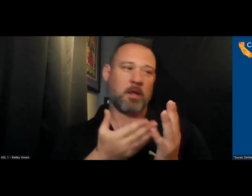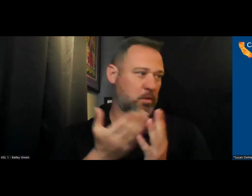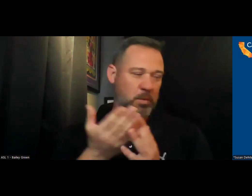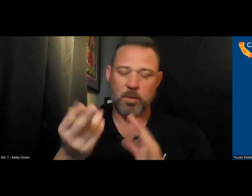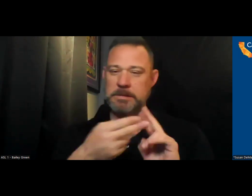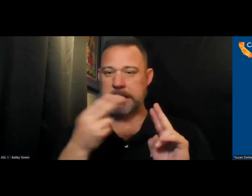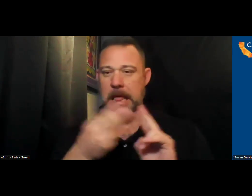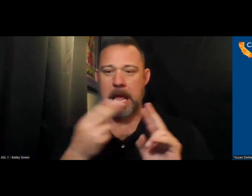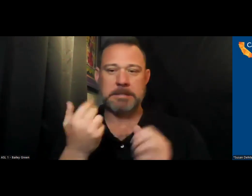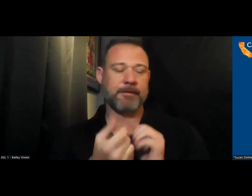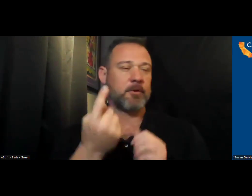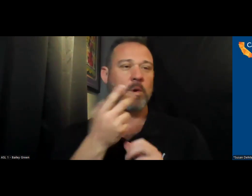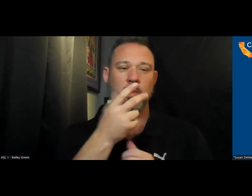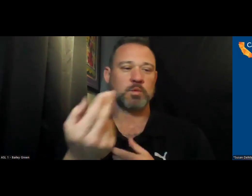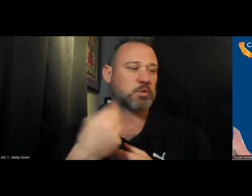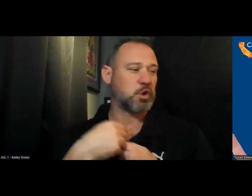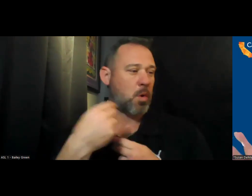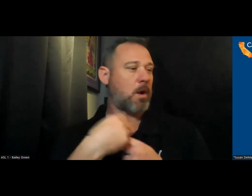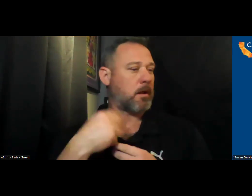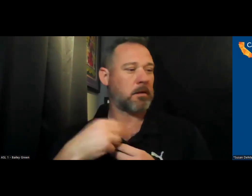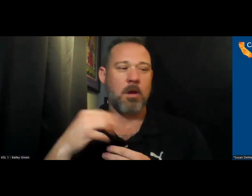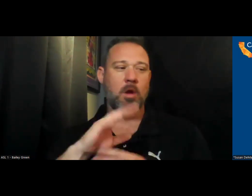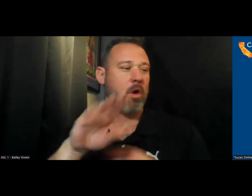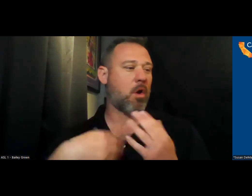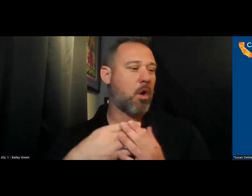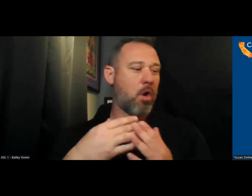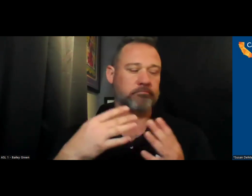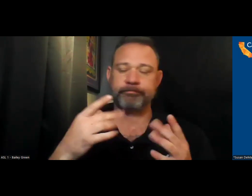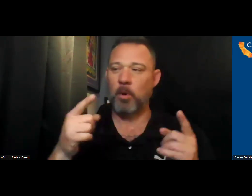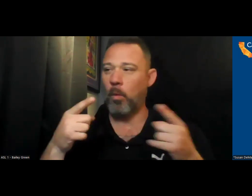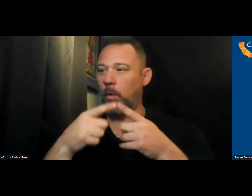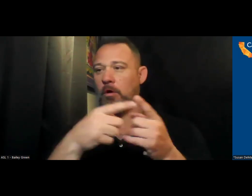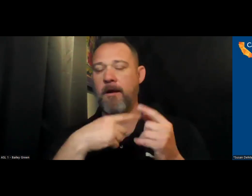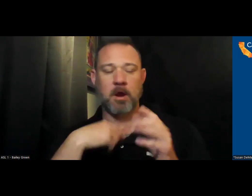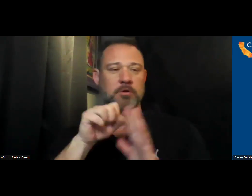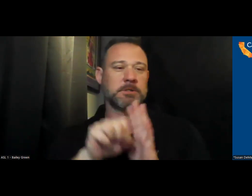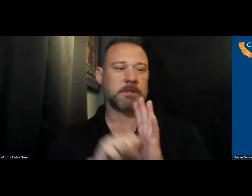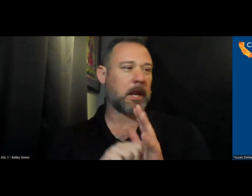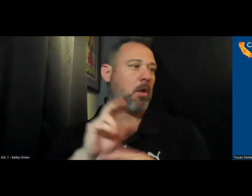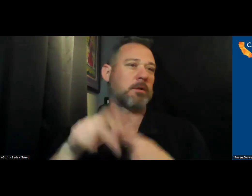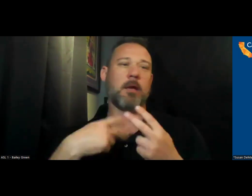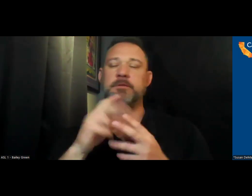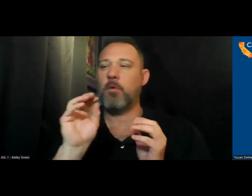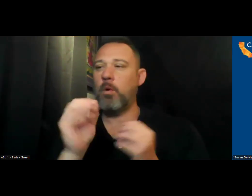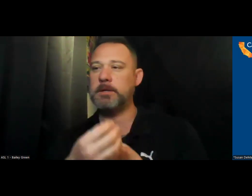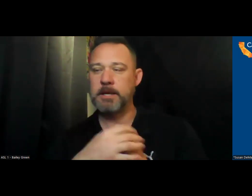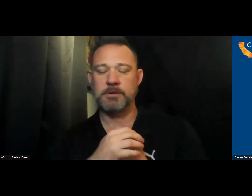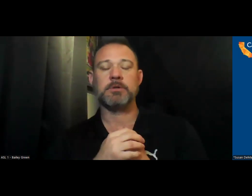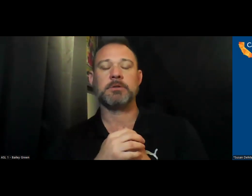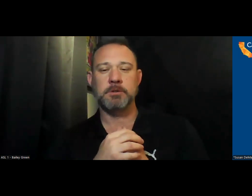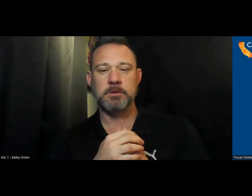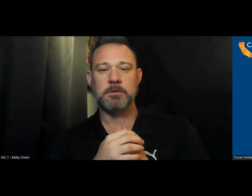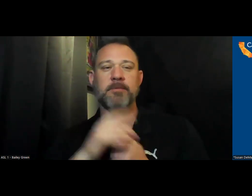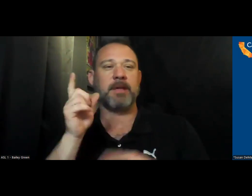everyone who's joining us, all corners of our state, all types of organizations,